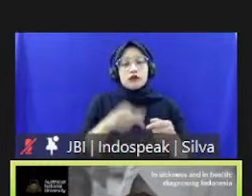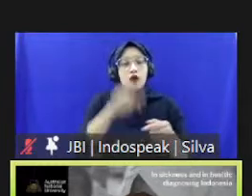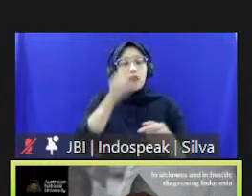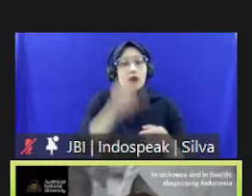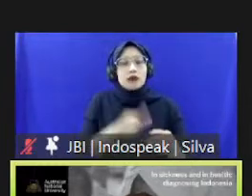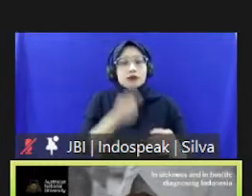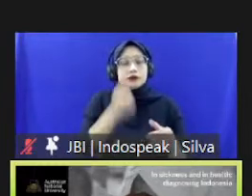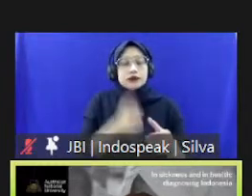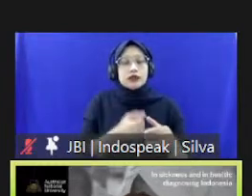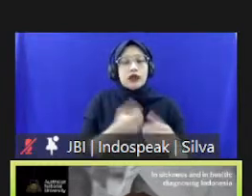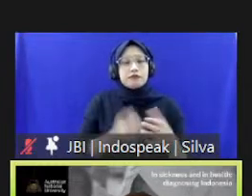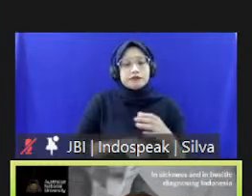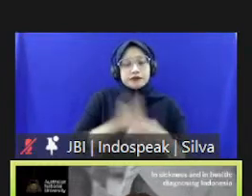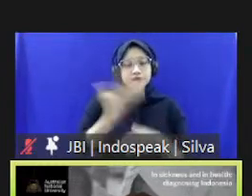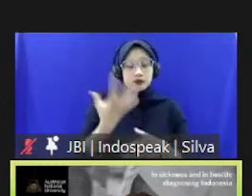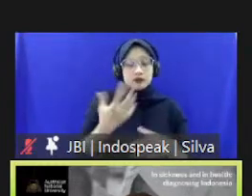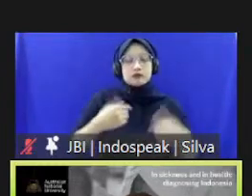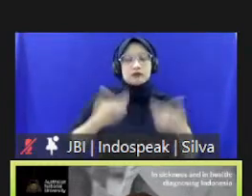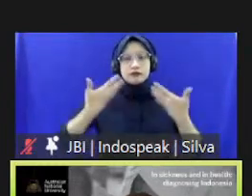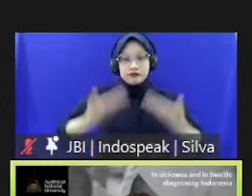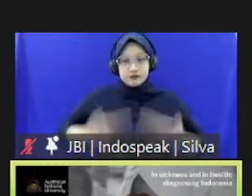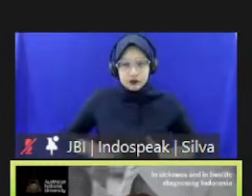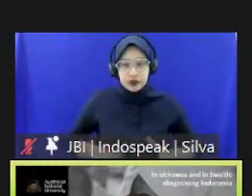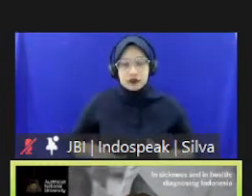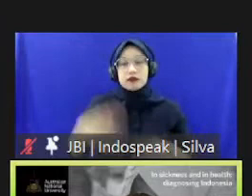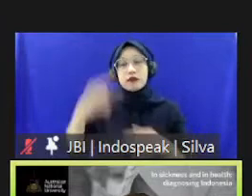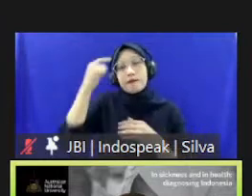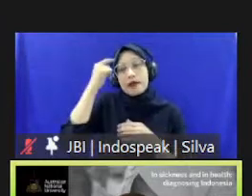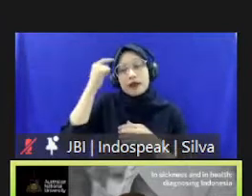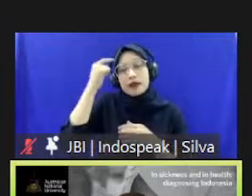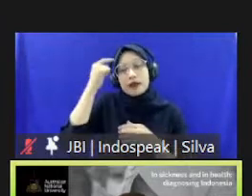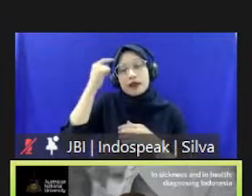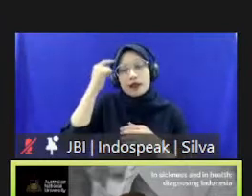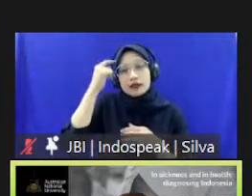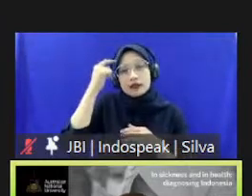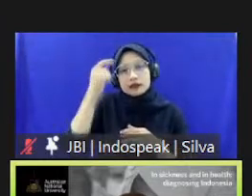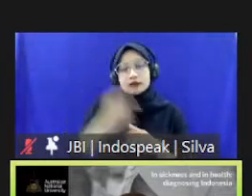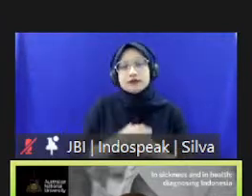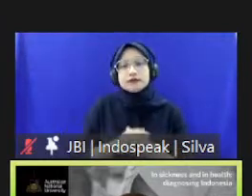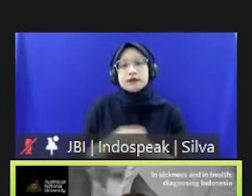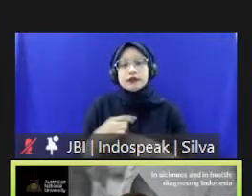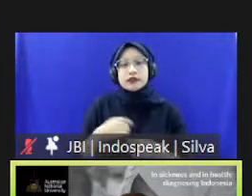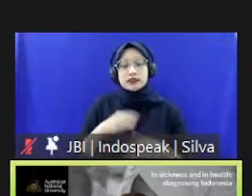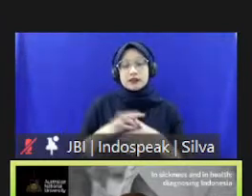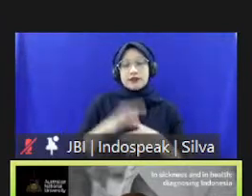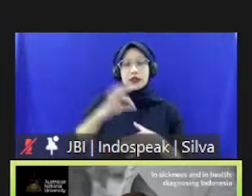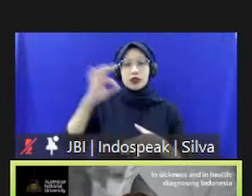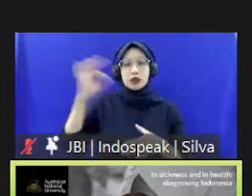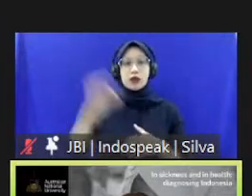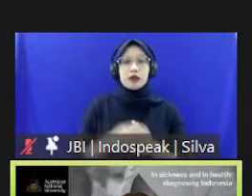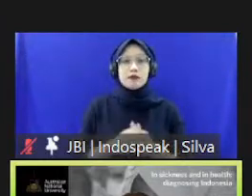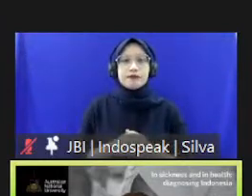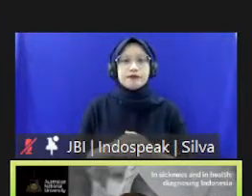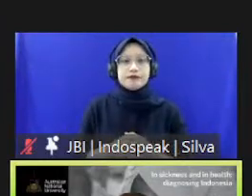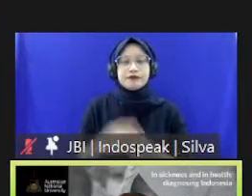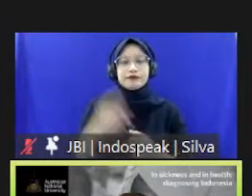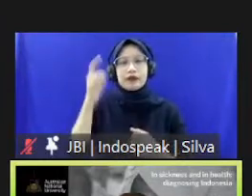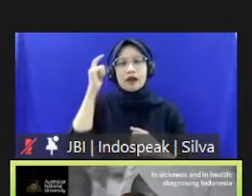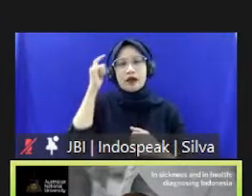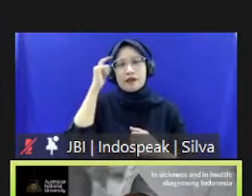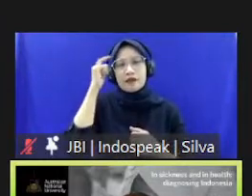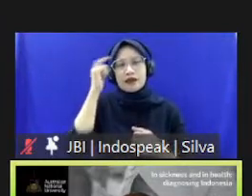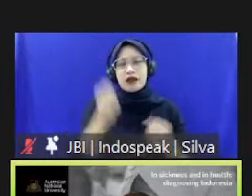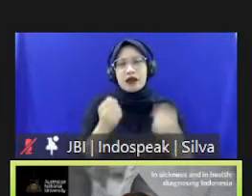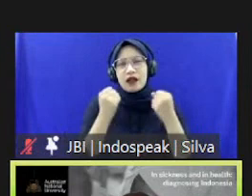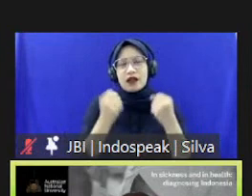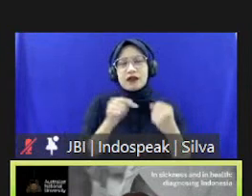mentally, spiritually, and socially. So, and in contrast, mental illness can be quite constricting in their definition.